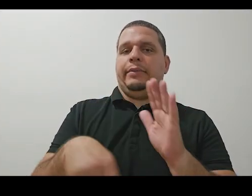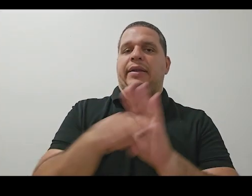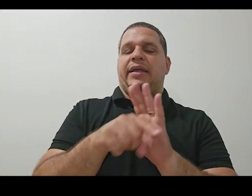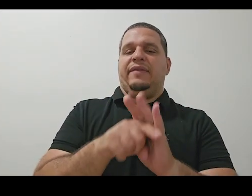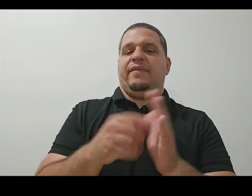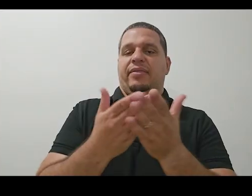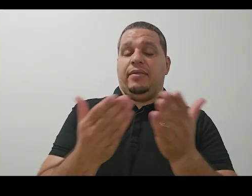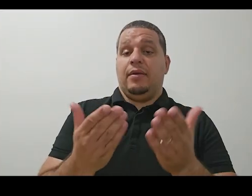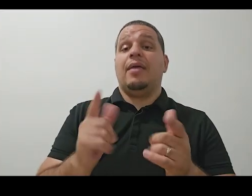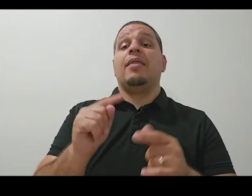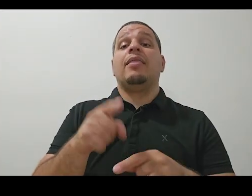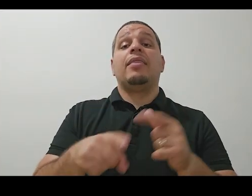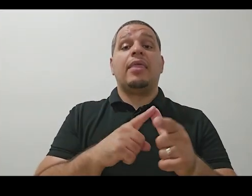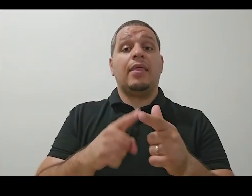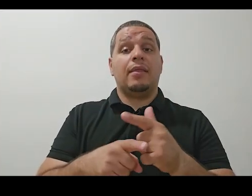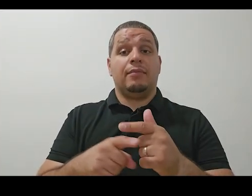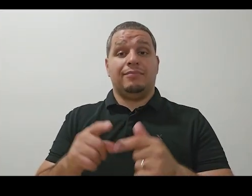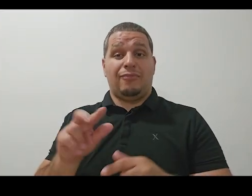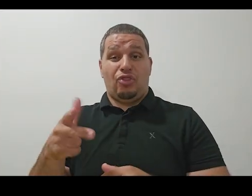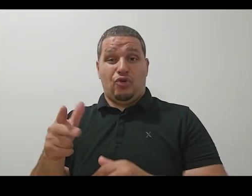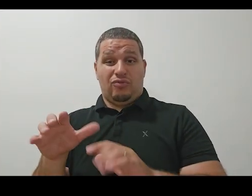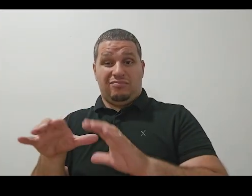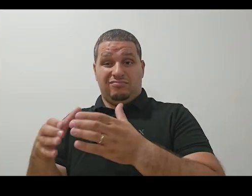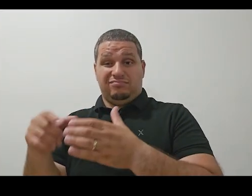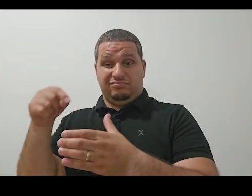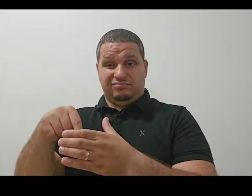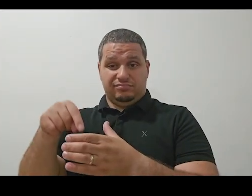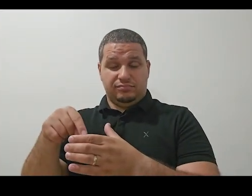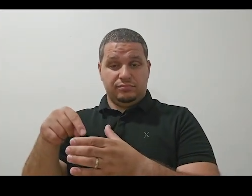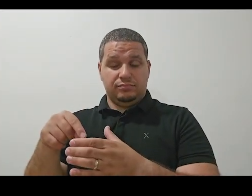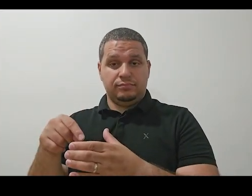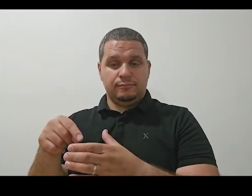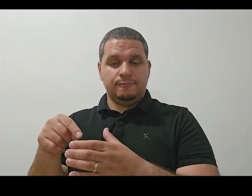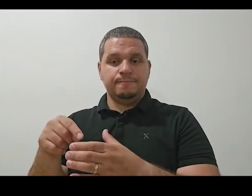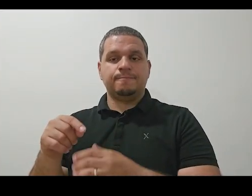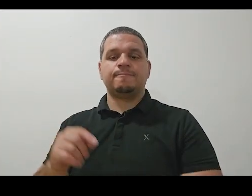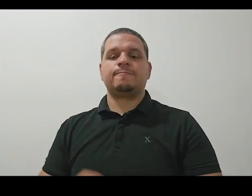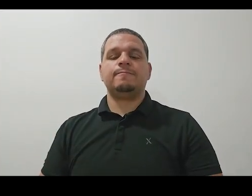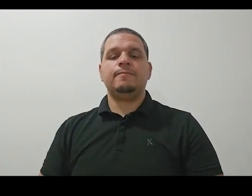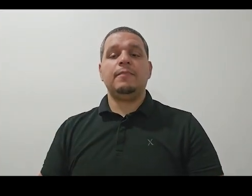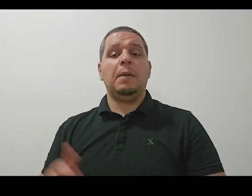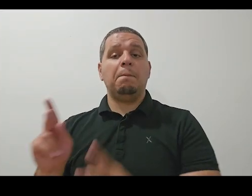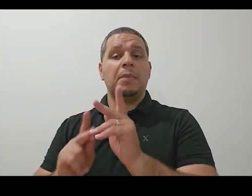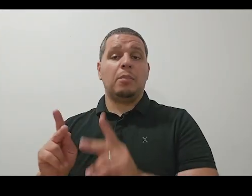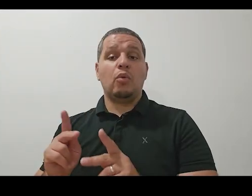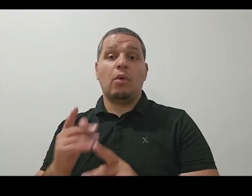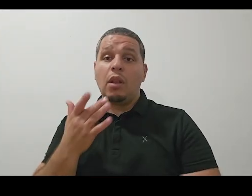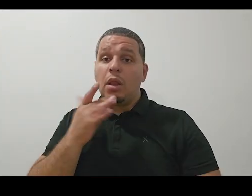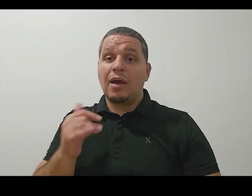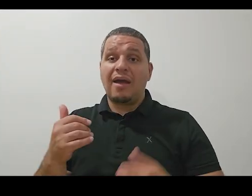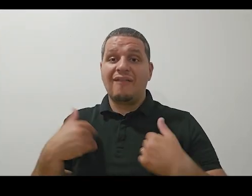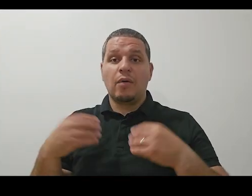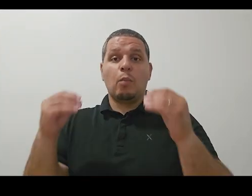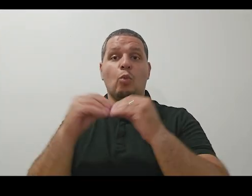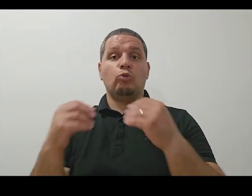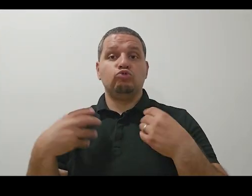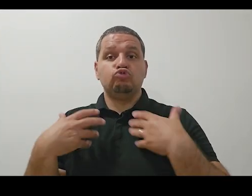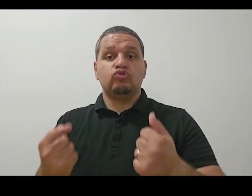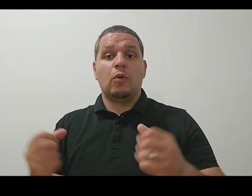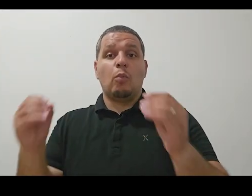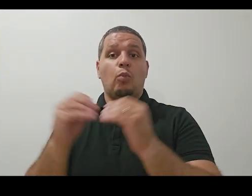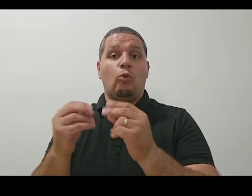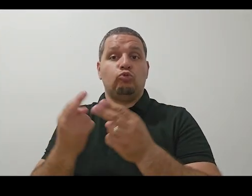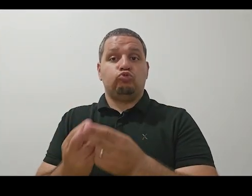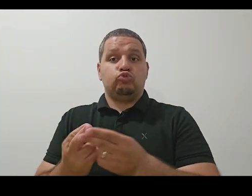bad things. And then there's also, I would say, another group, maybe people who are lucky enough to have more strength and